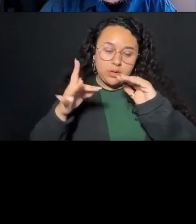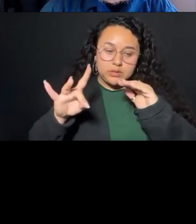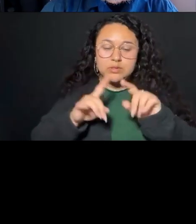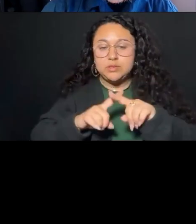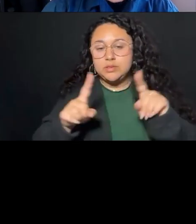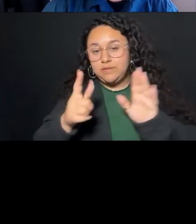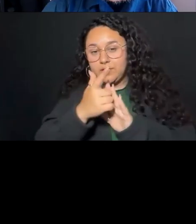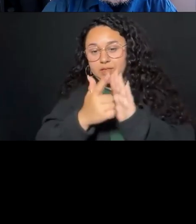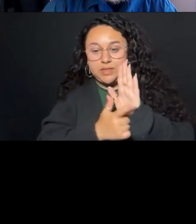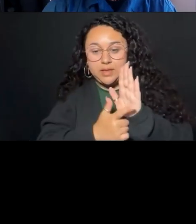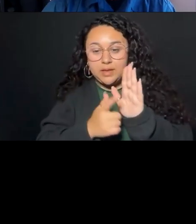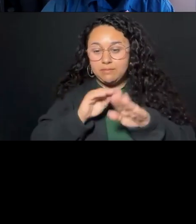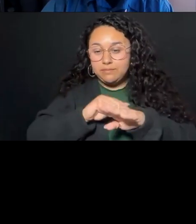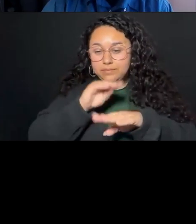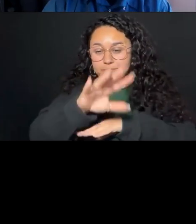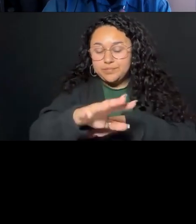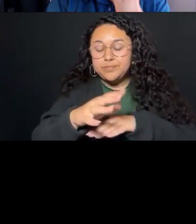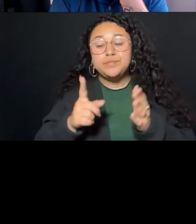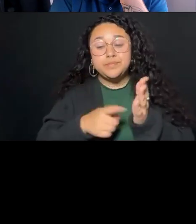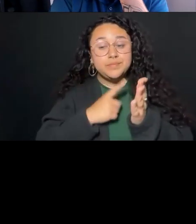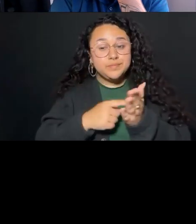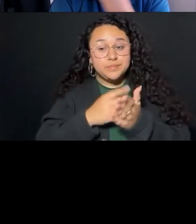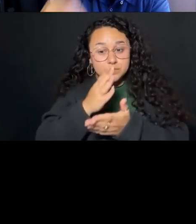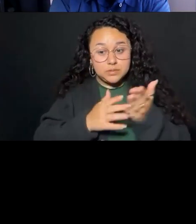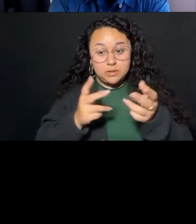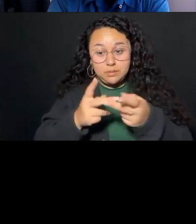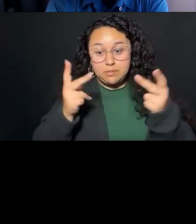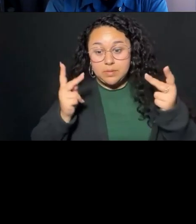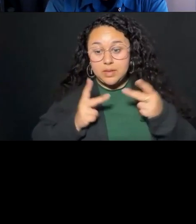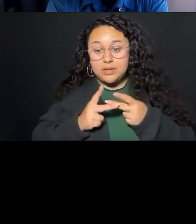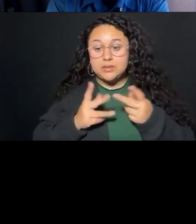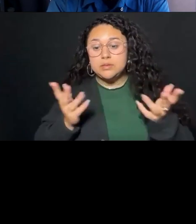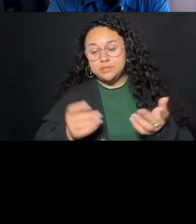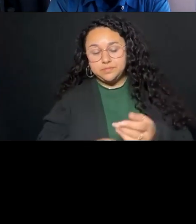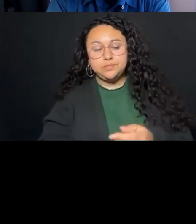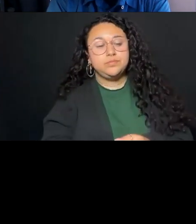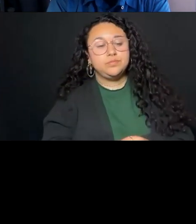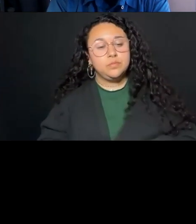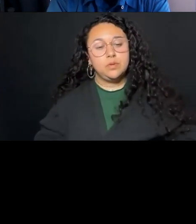different legal implications sometimes, some places? Um,